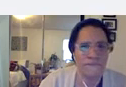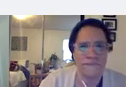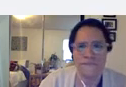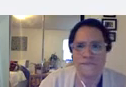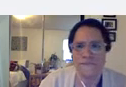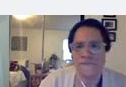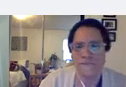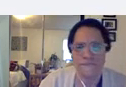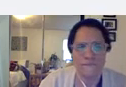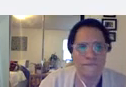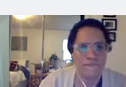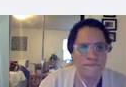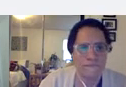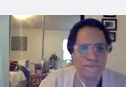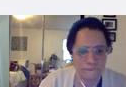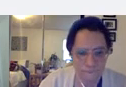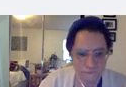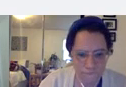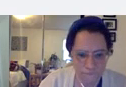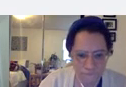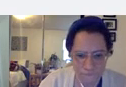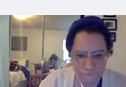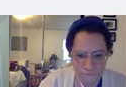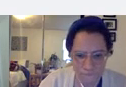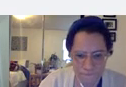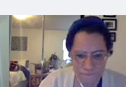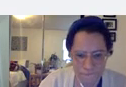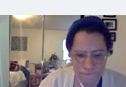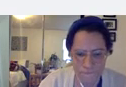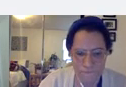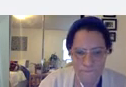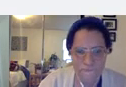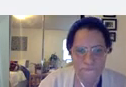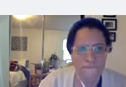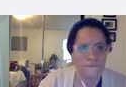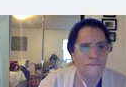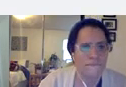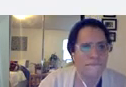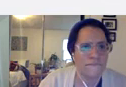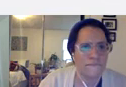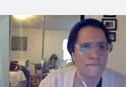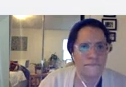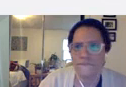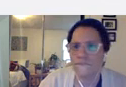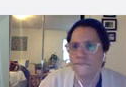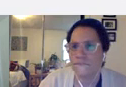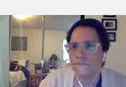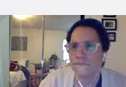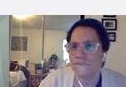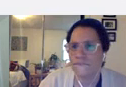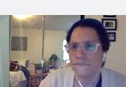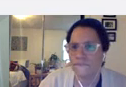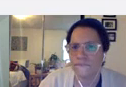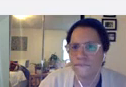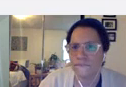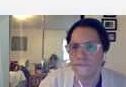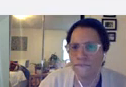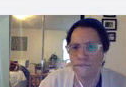I think we have a pretty good start on where we'd like to see the Bike Ped Task Force go. So, given that we don't